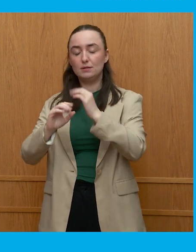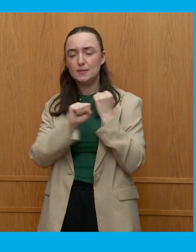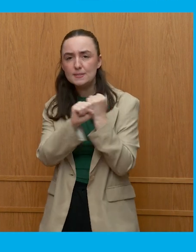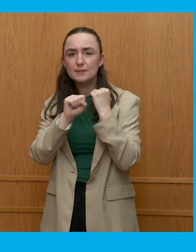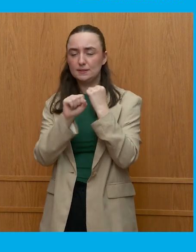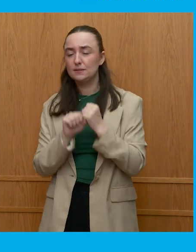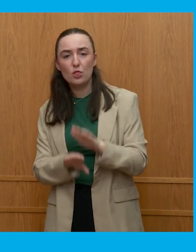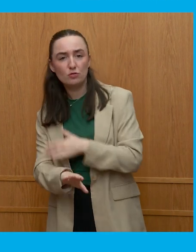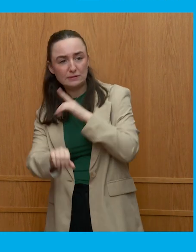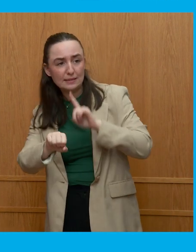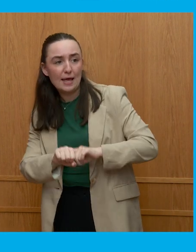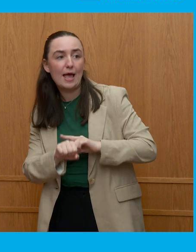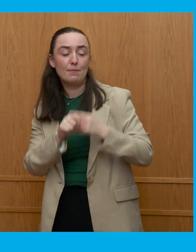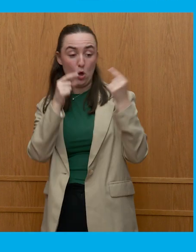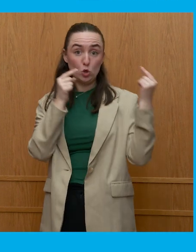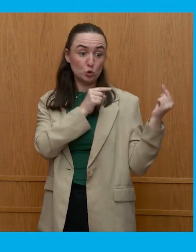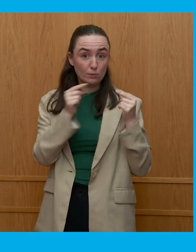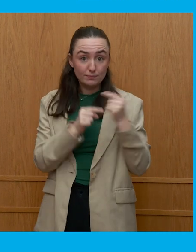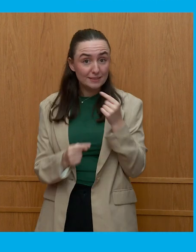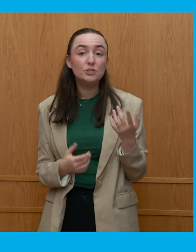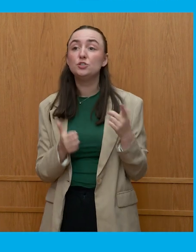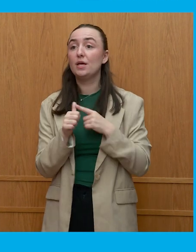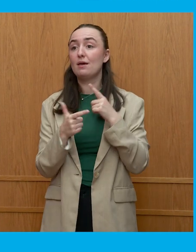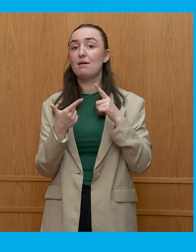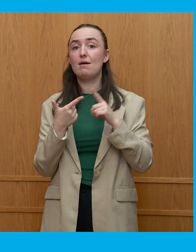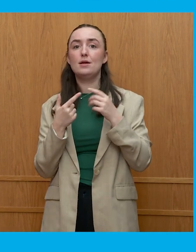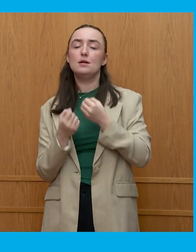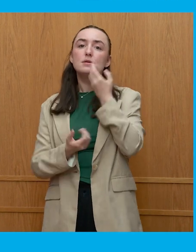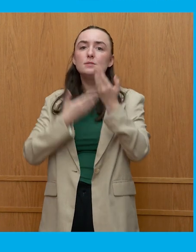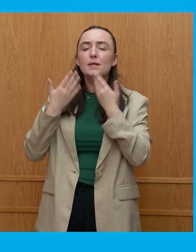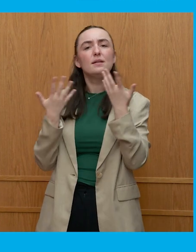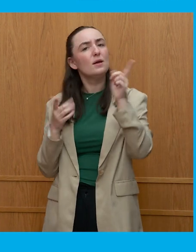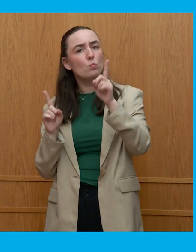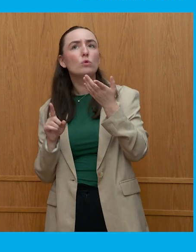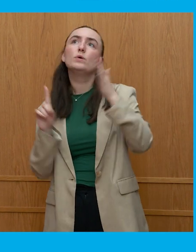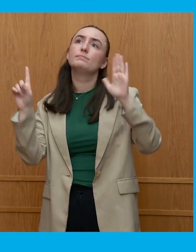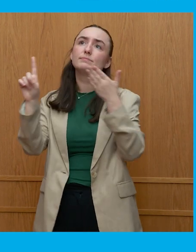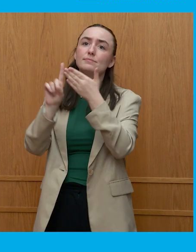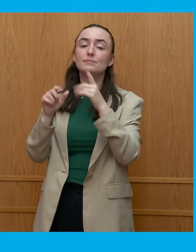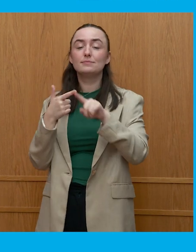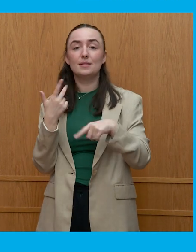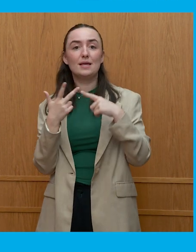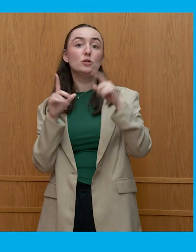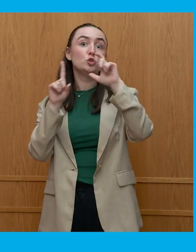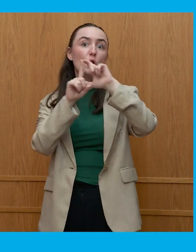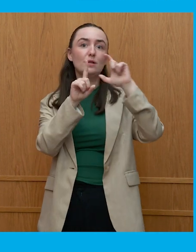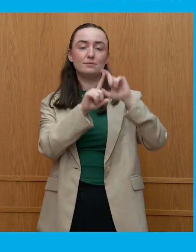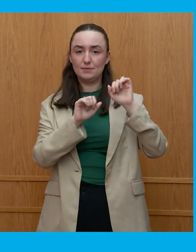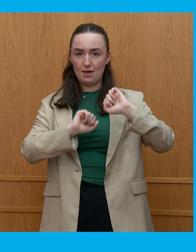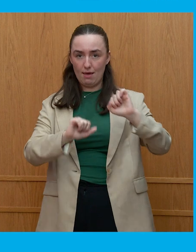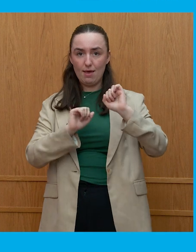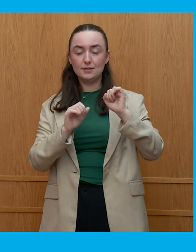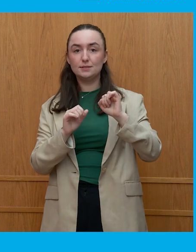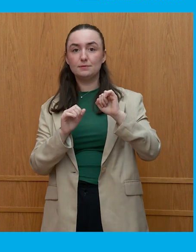the competition, how it was briefed. Donald Dewar's ambition for something that was really worthy of the